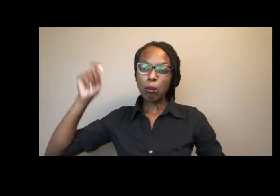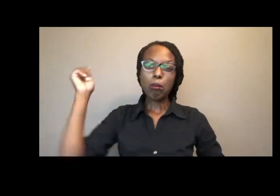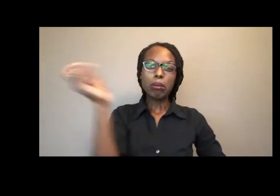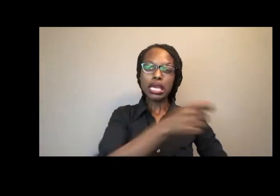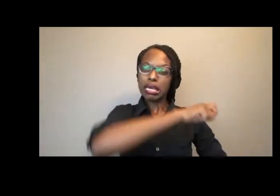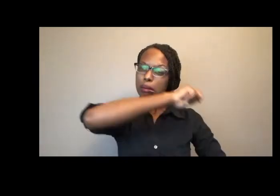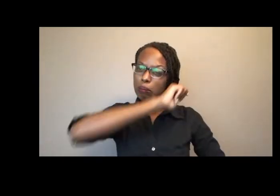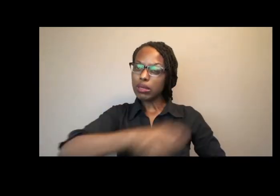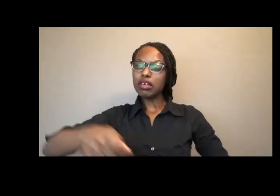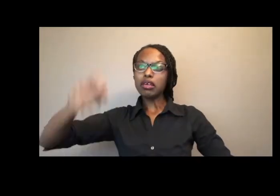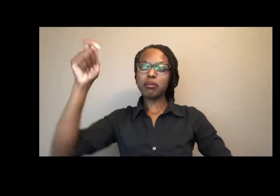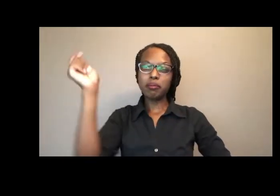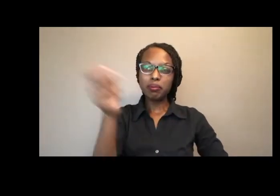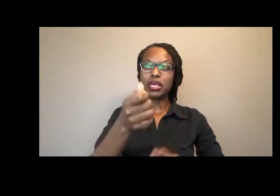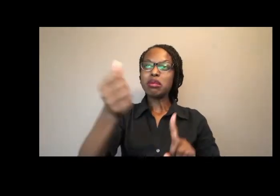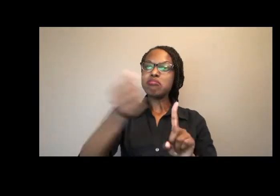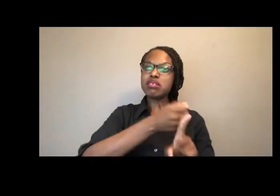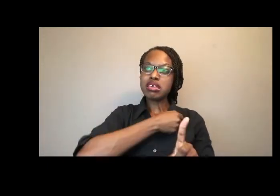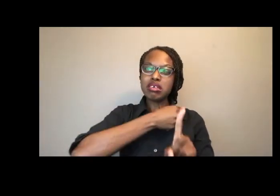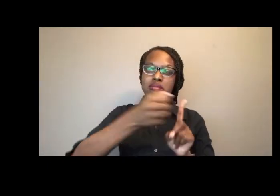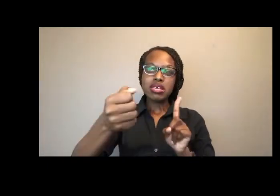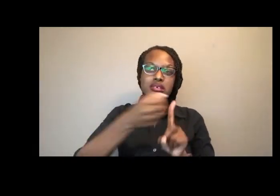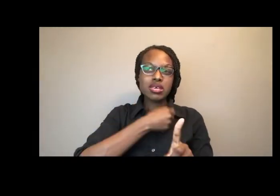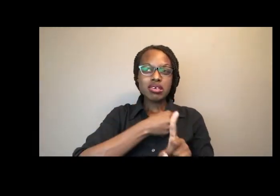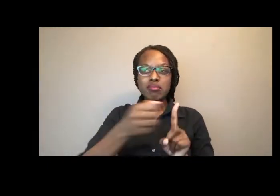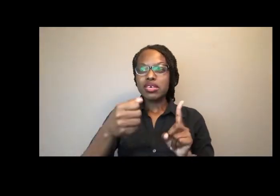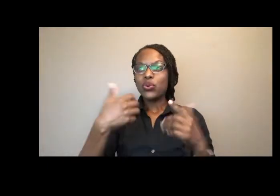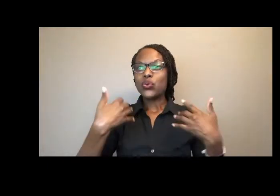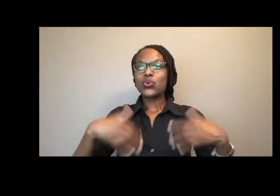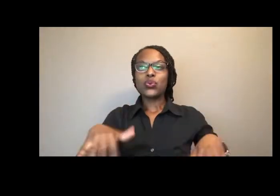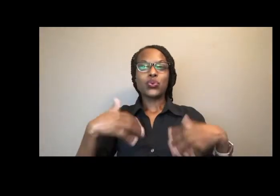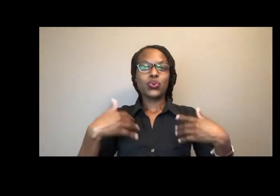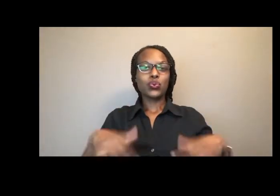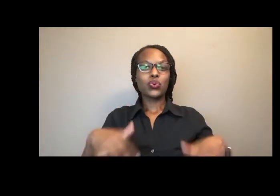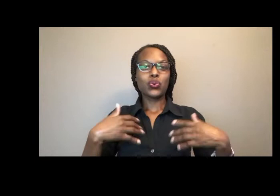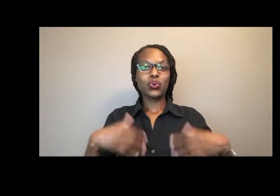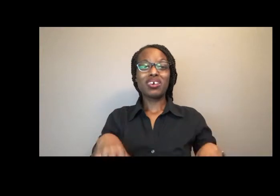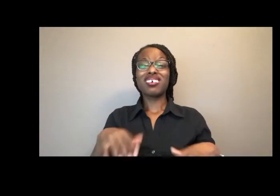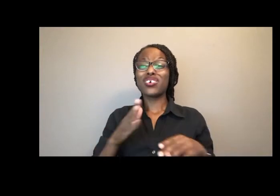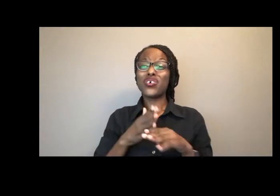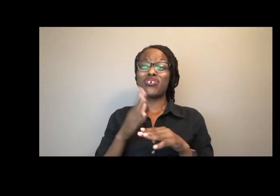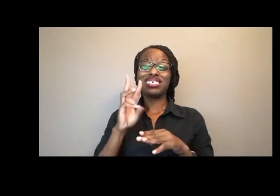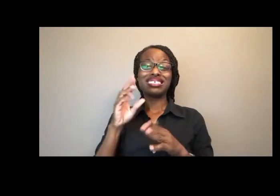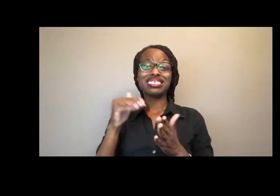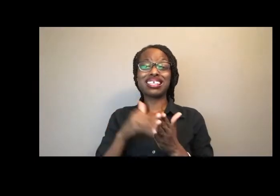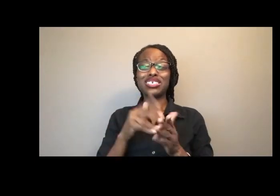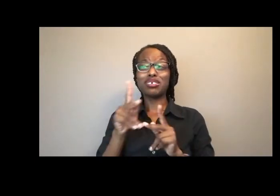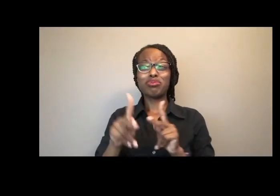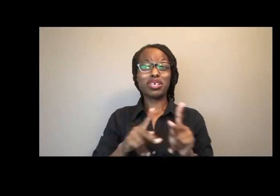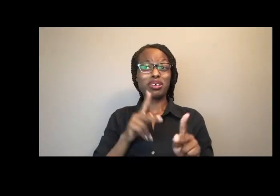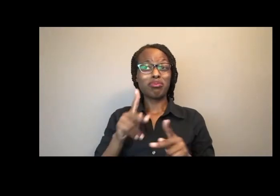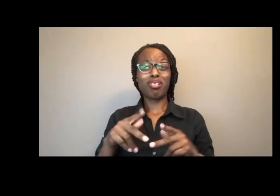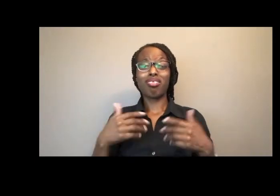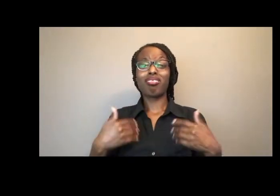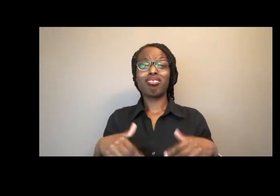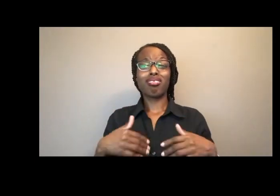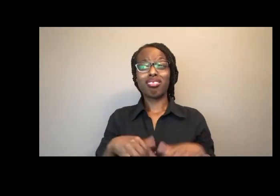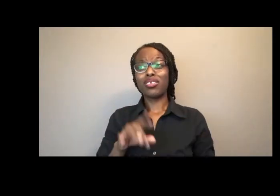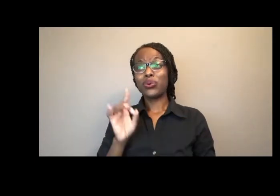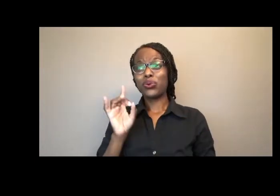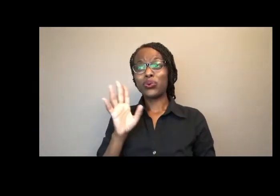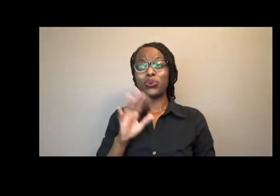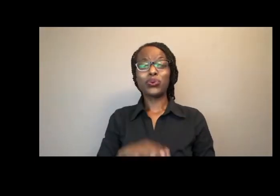They used to shout at people. I was out of the